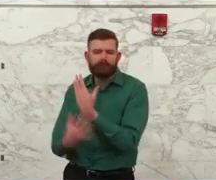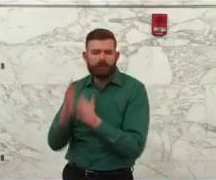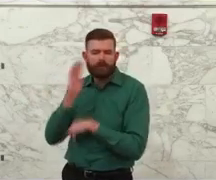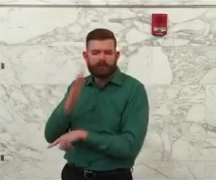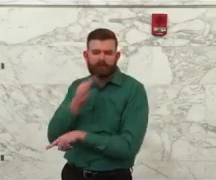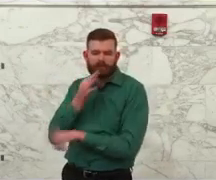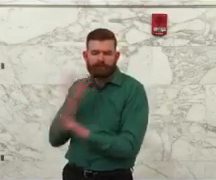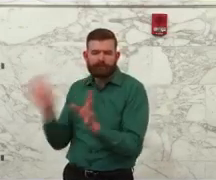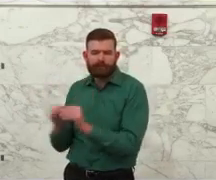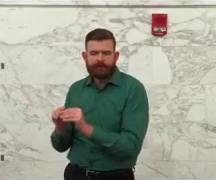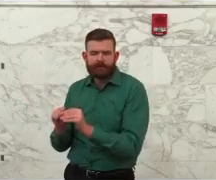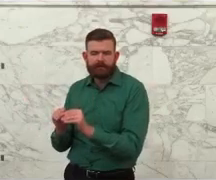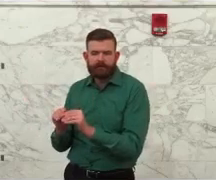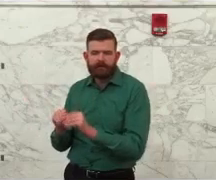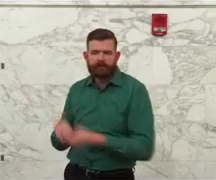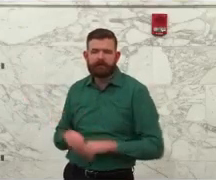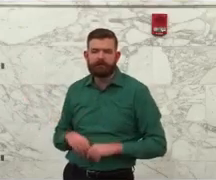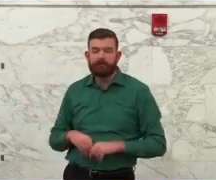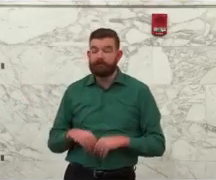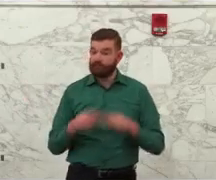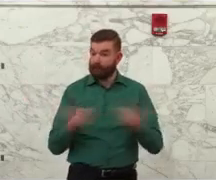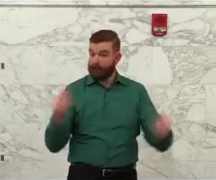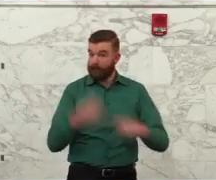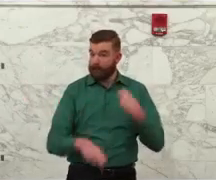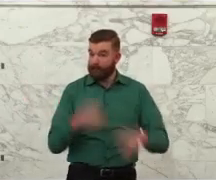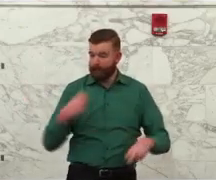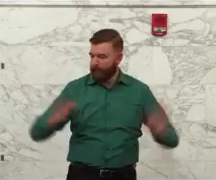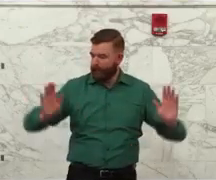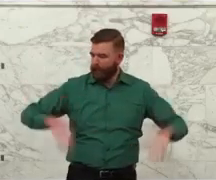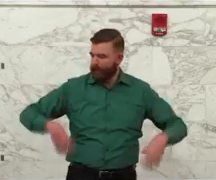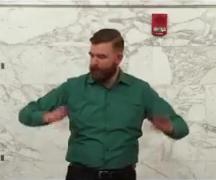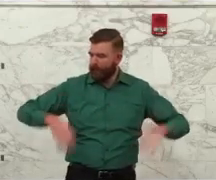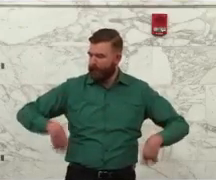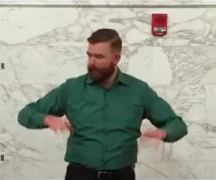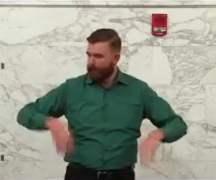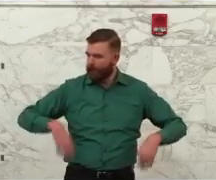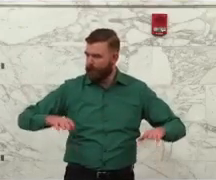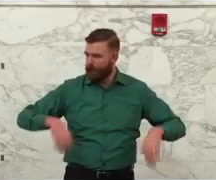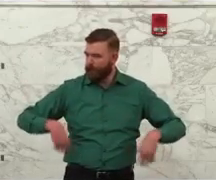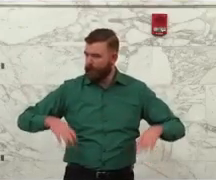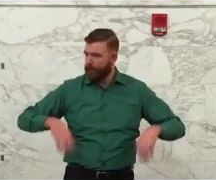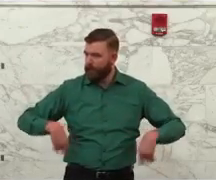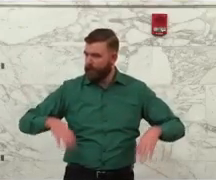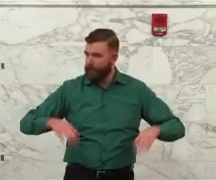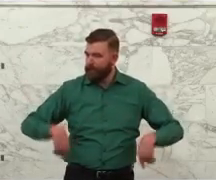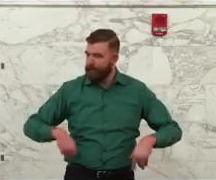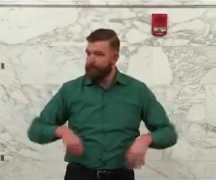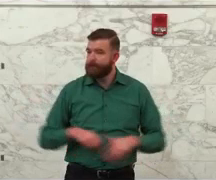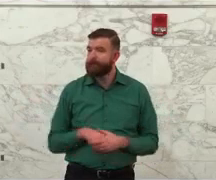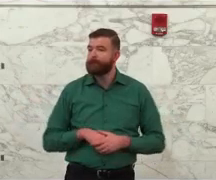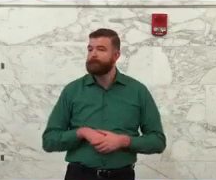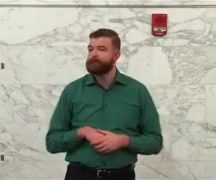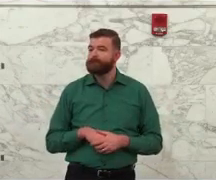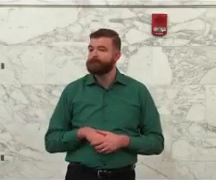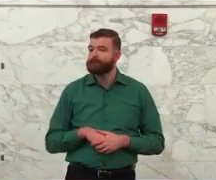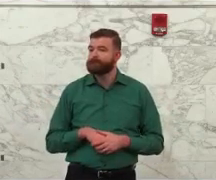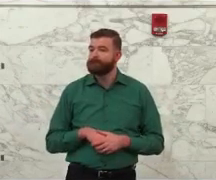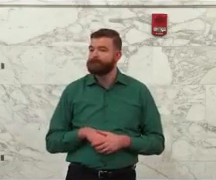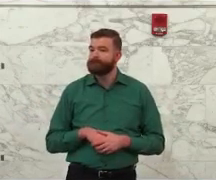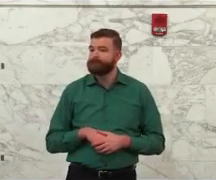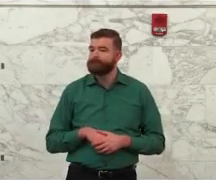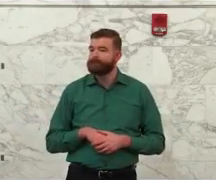that, number one. Number two, listen, the lines were long, the waits were significant. We had to shut